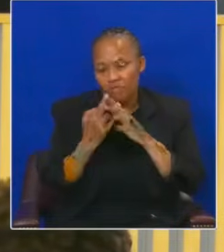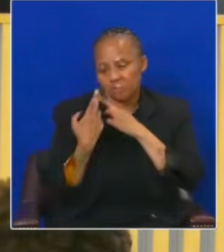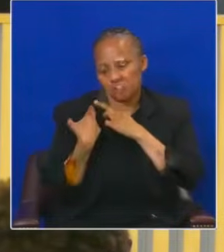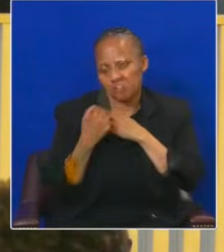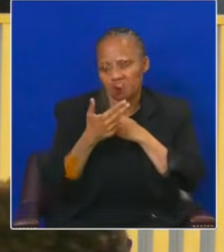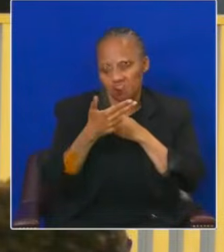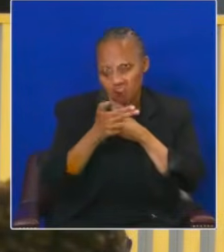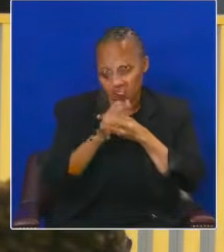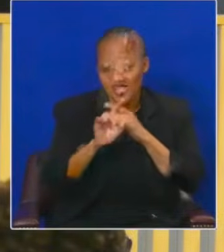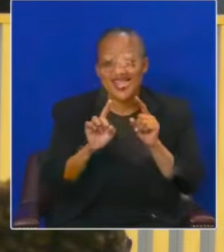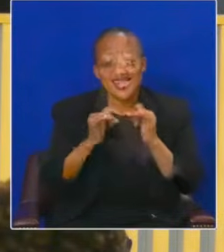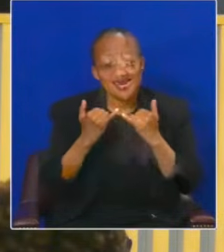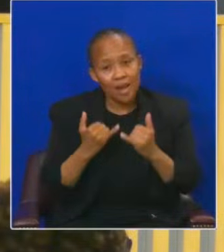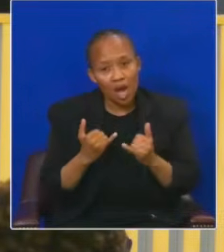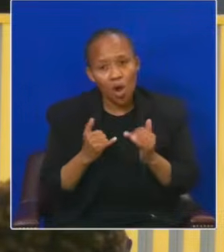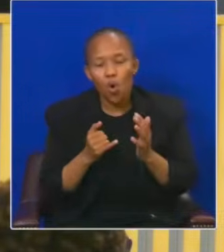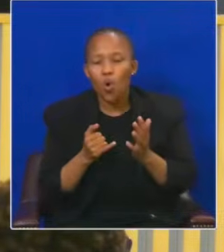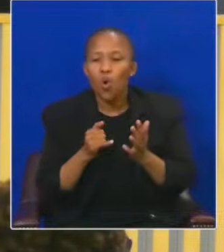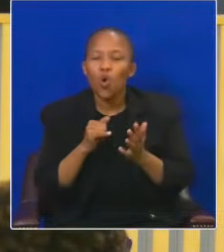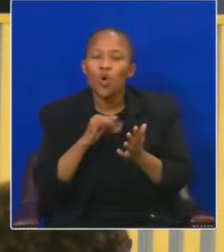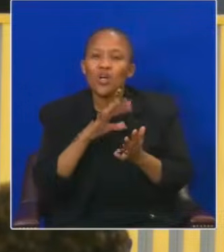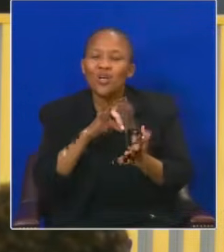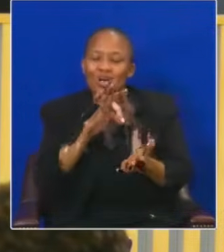was exactly the same